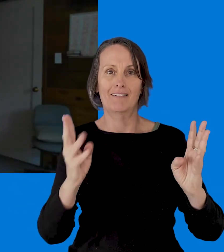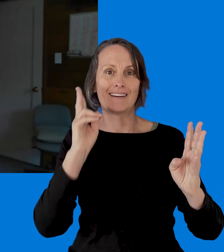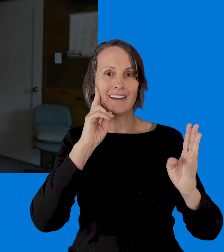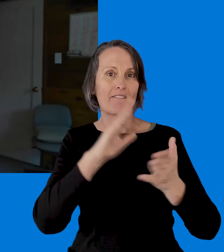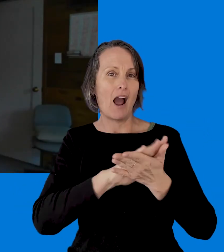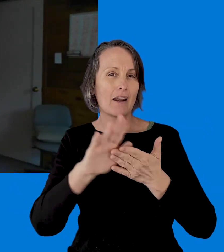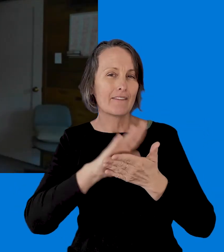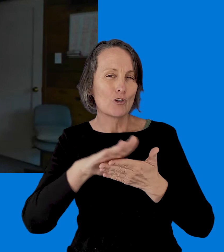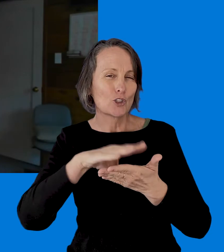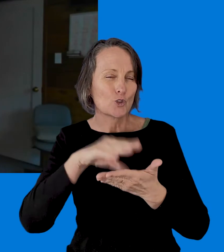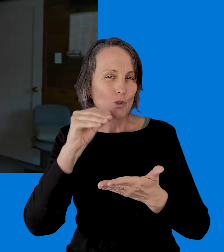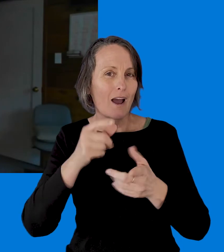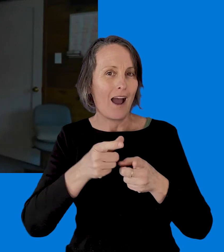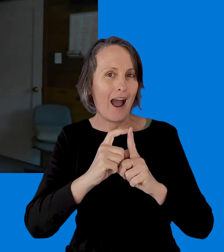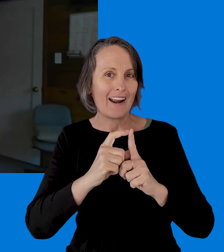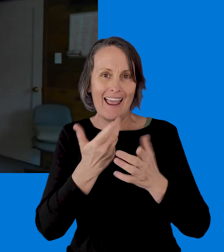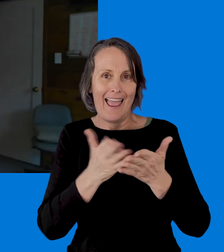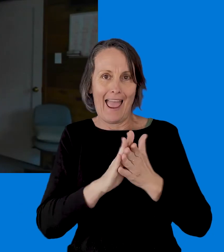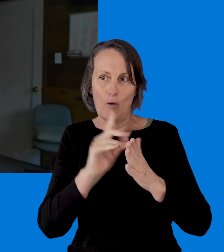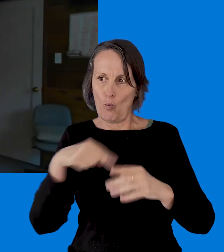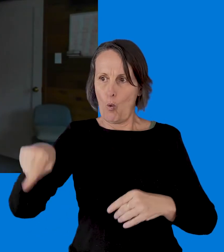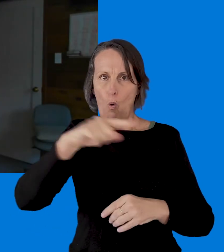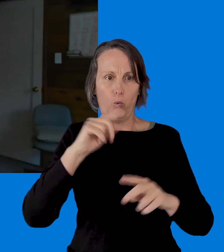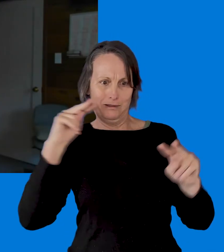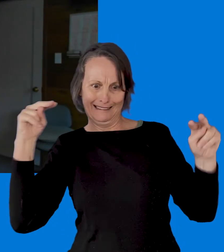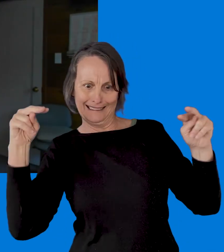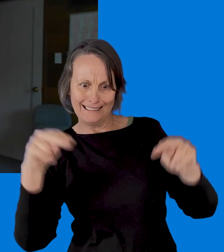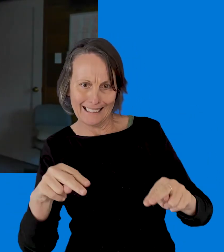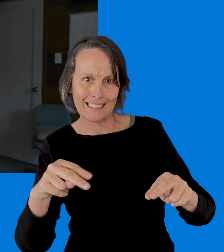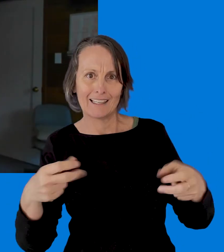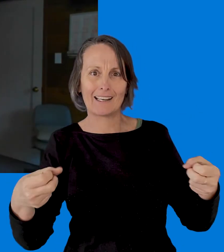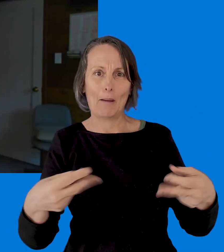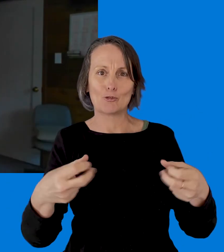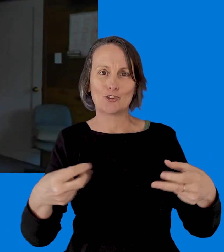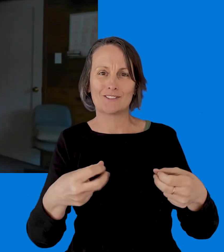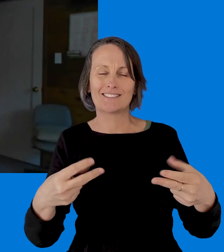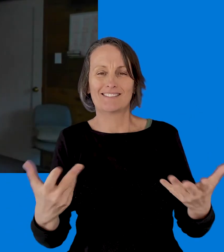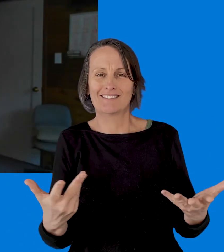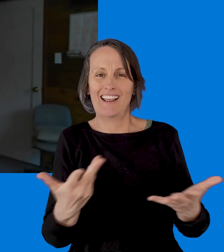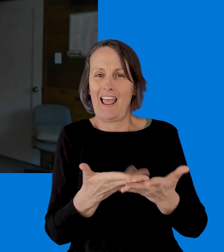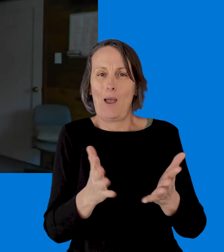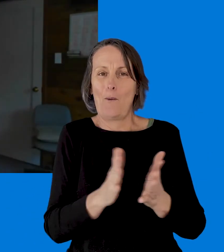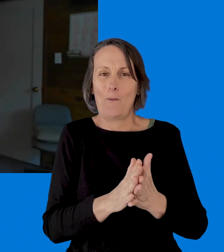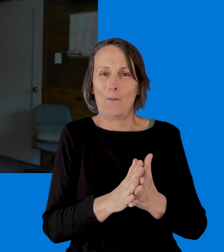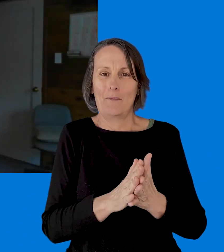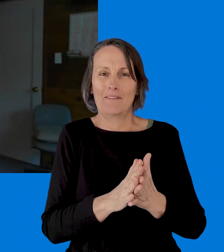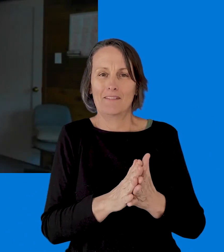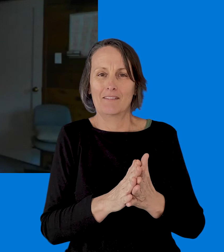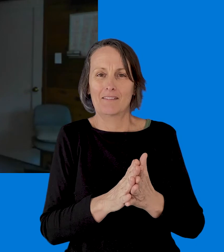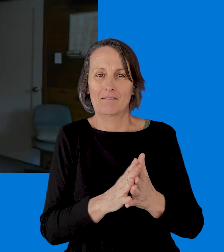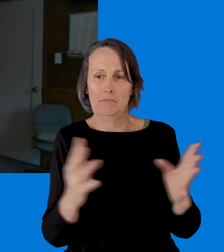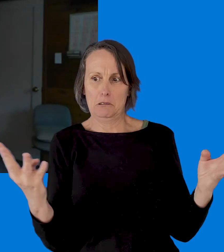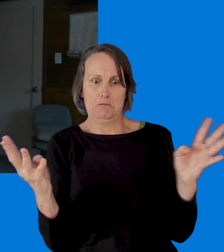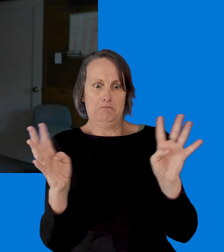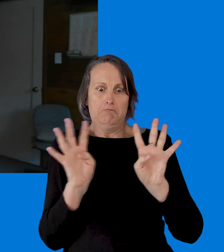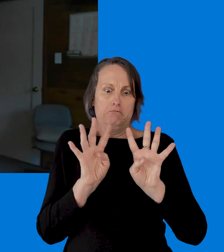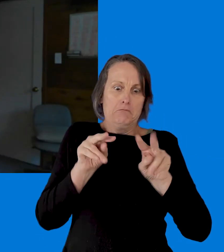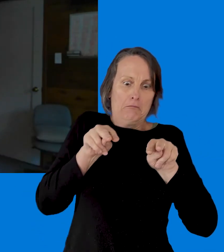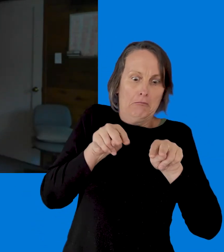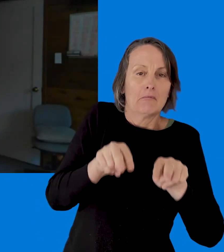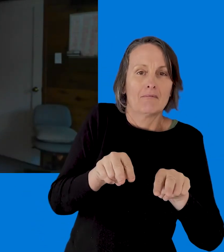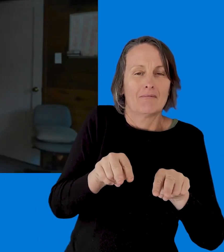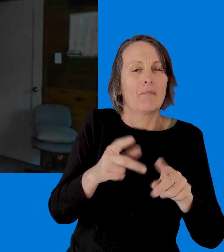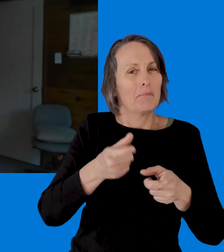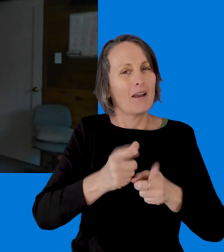going to see the captions? How are they going to read those captions if it's on one central device?